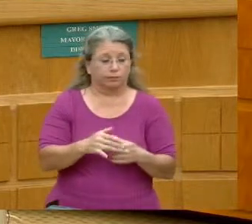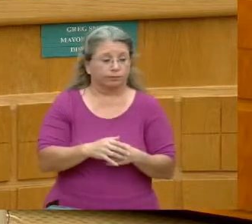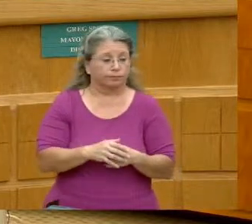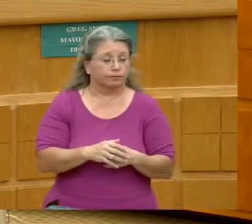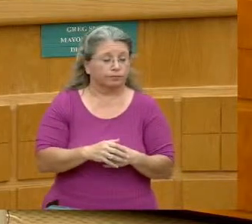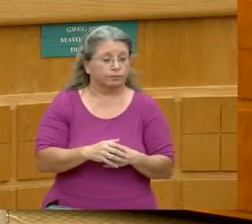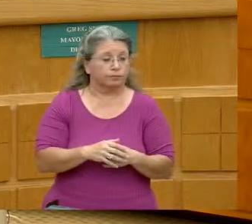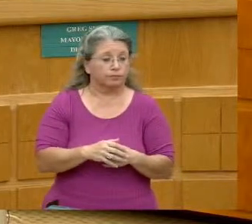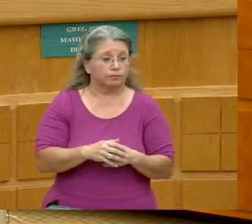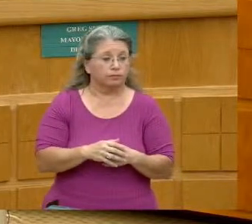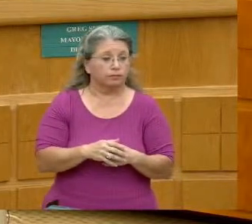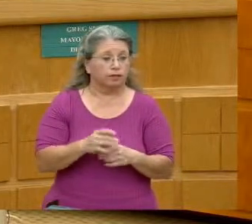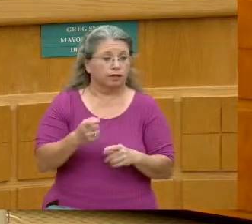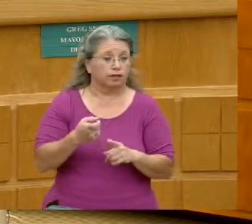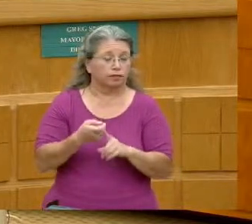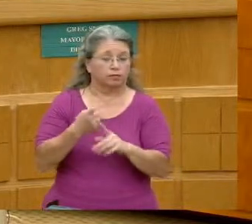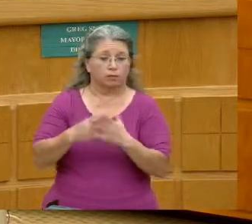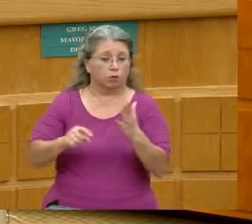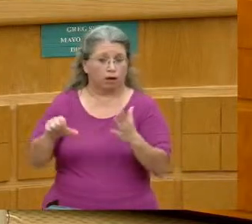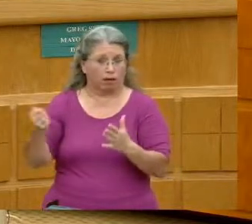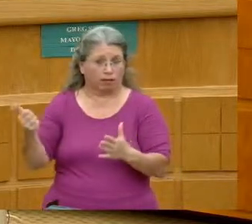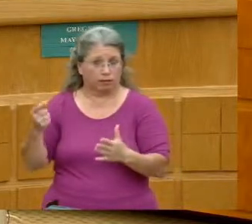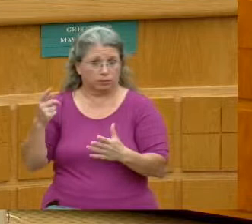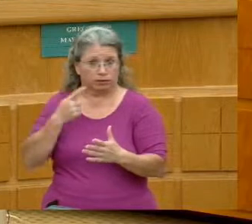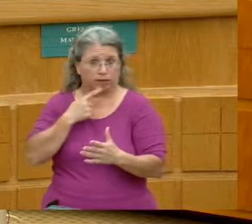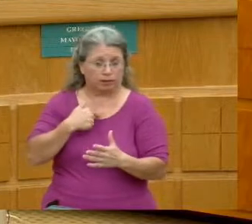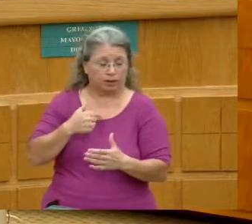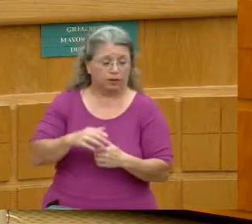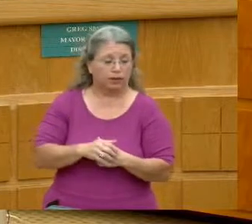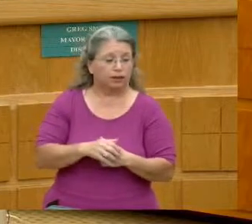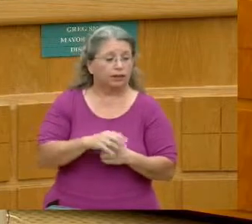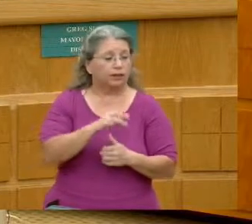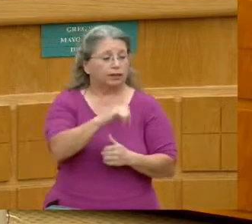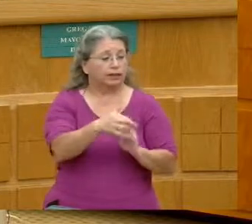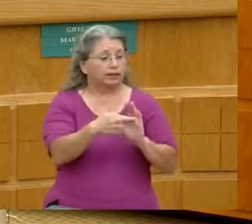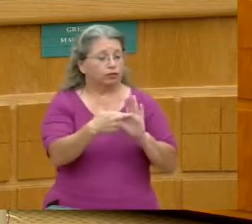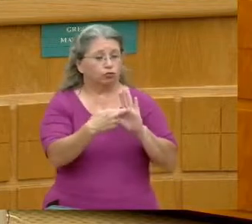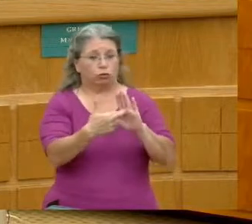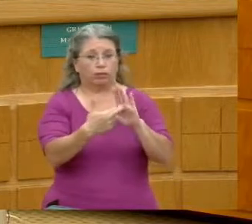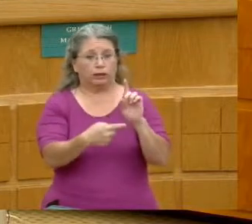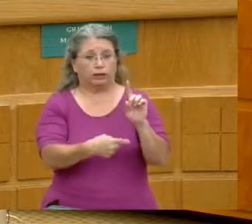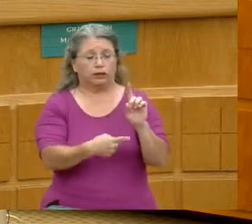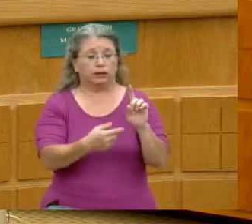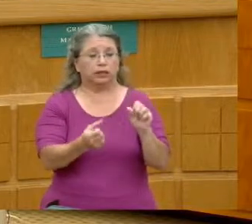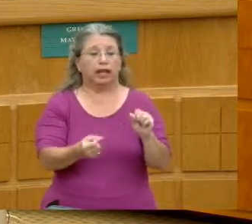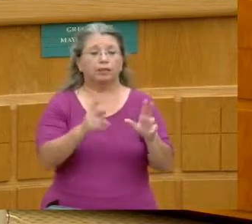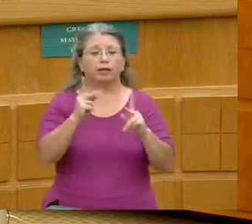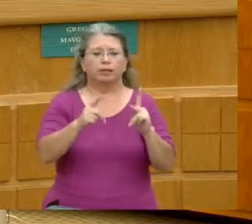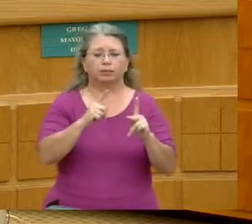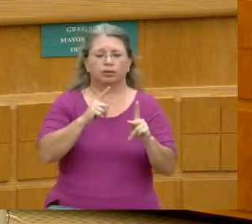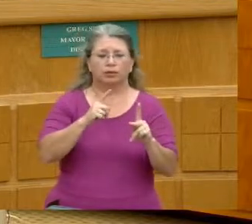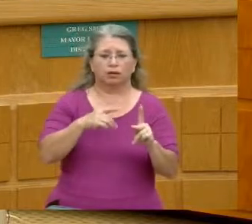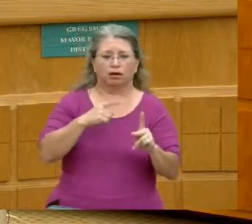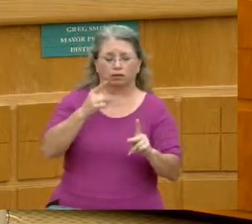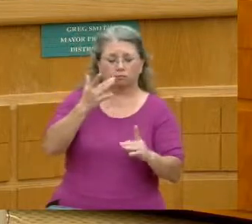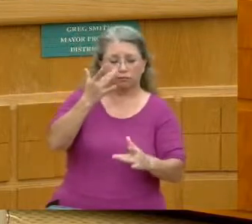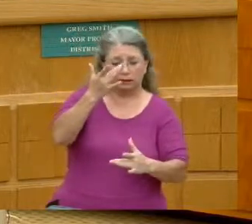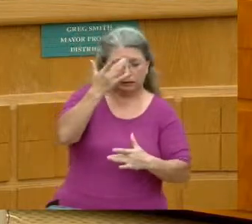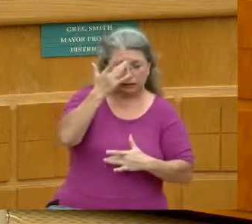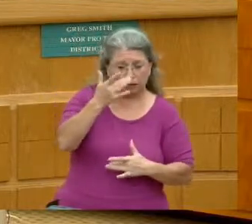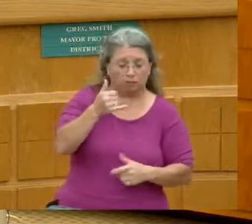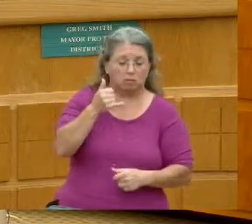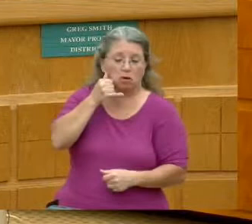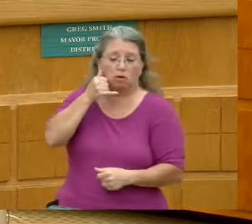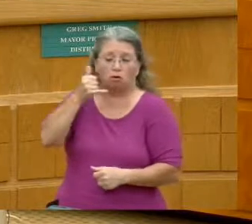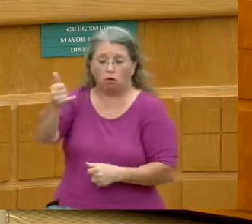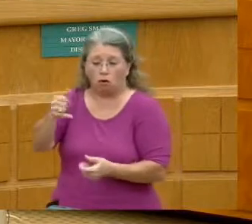Nueces County. And what this represents is this just number of people that are getting sick, calling their doctor, calling the hotline, getting